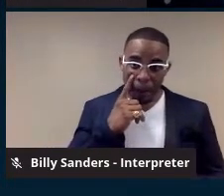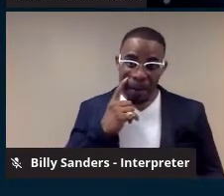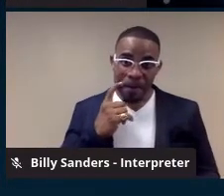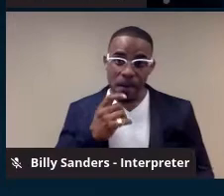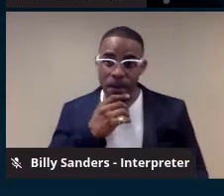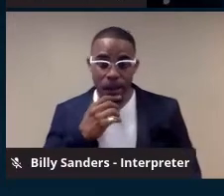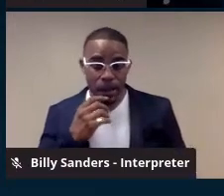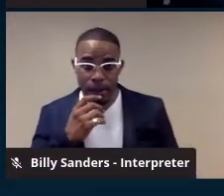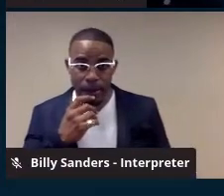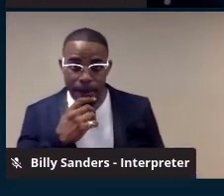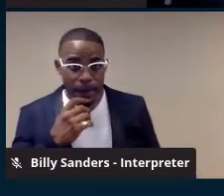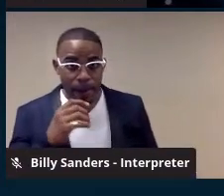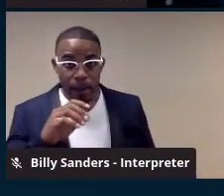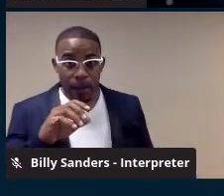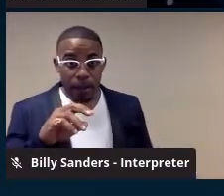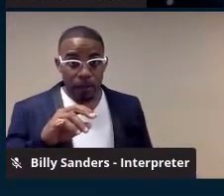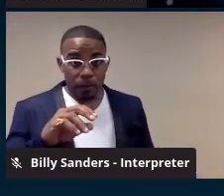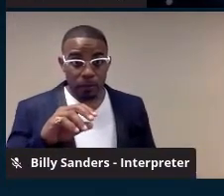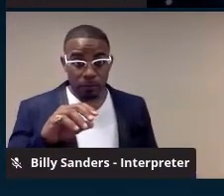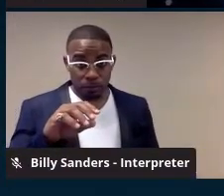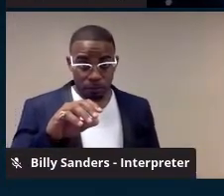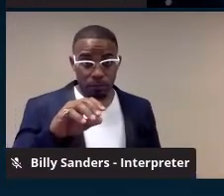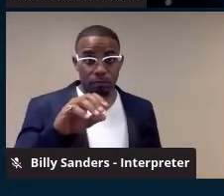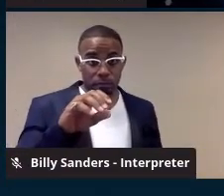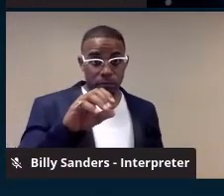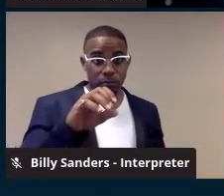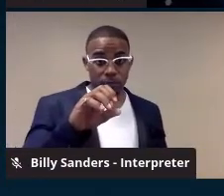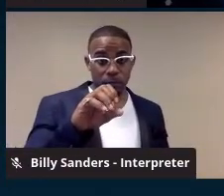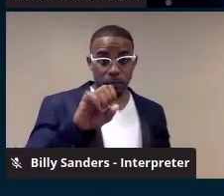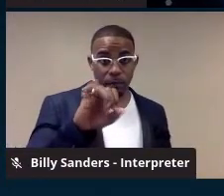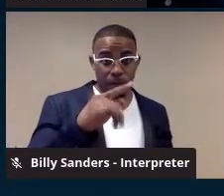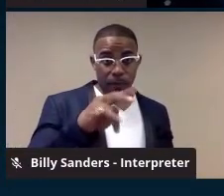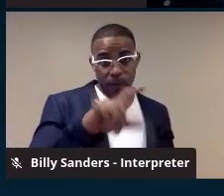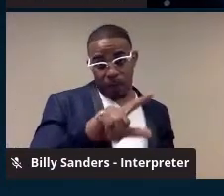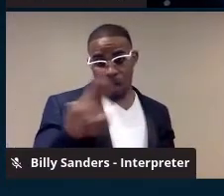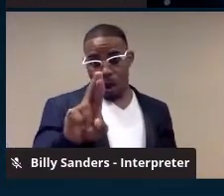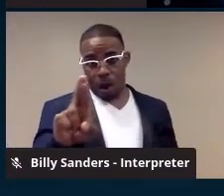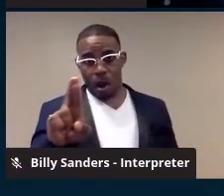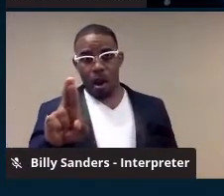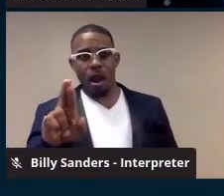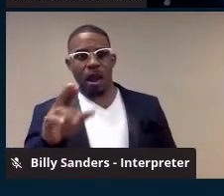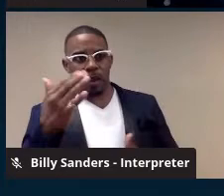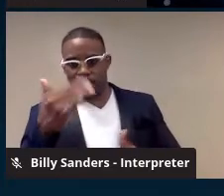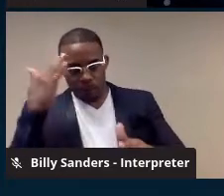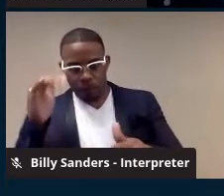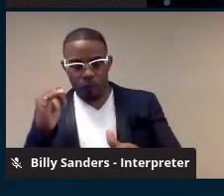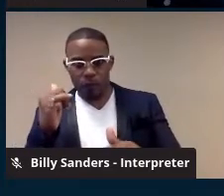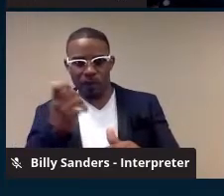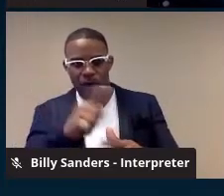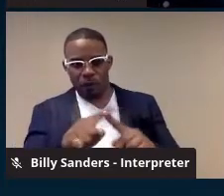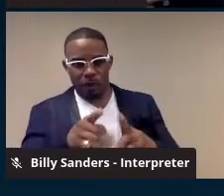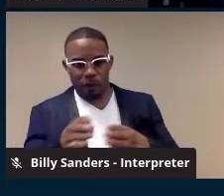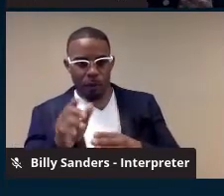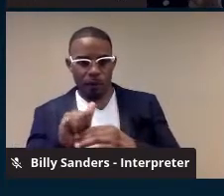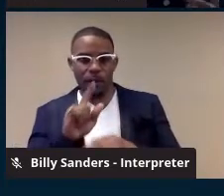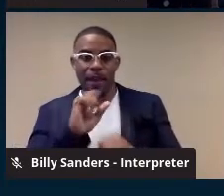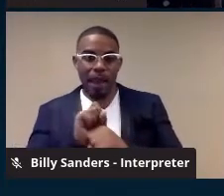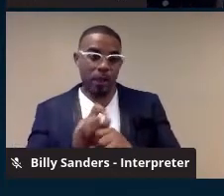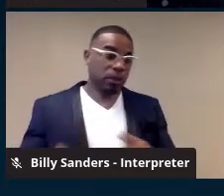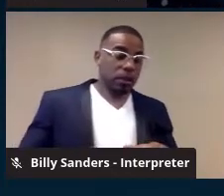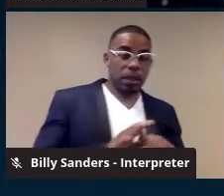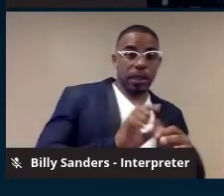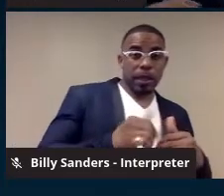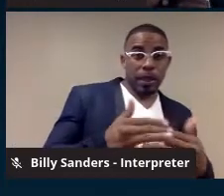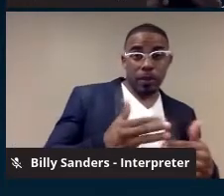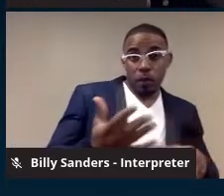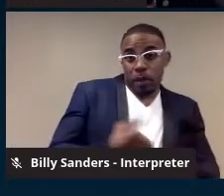So SignalR, for folks who don't know, is an open source library that simplifies the real-time web functionality to apps. So it lets you get that kind